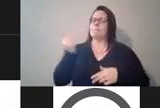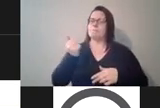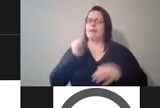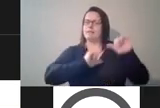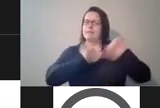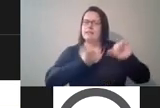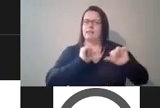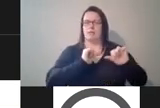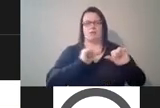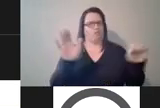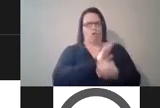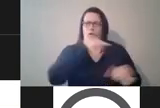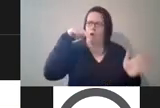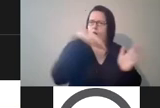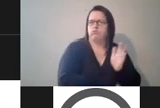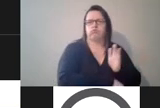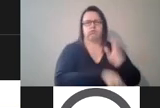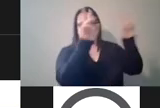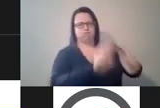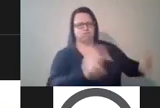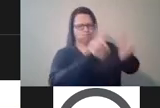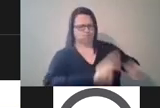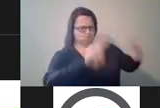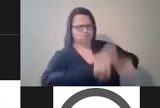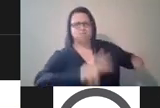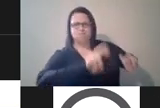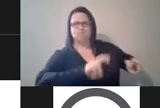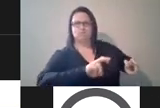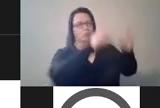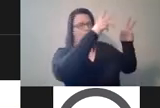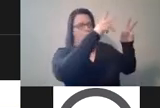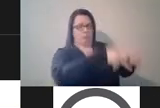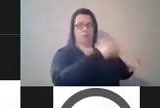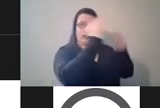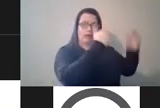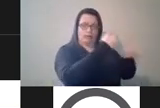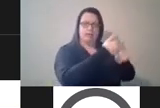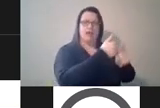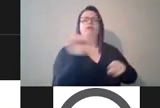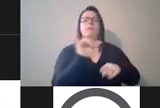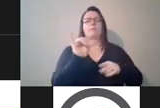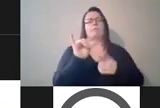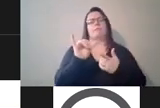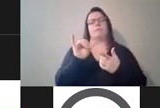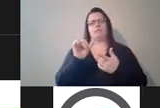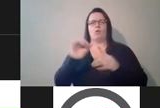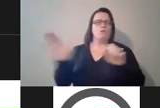one involving the adult and a team of professionals. And we'll kind of touch on this process in greater